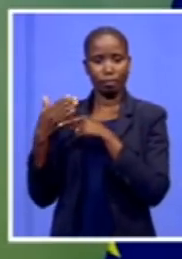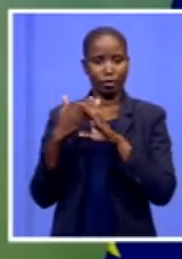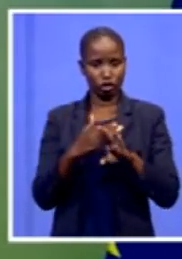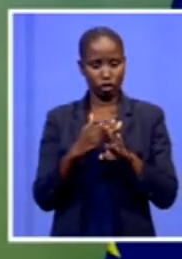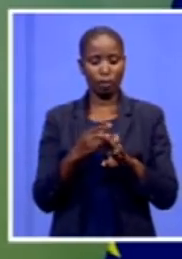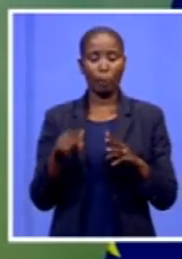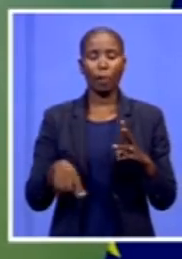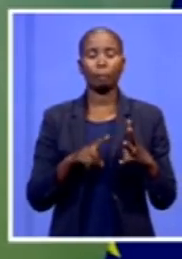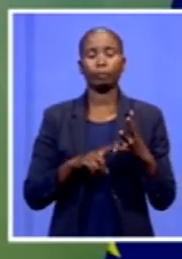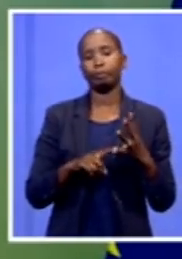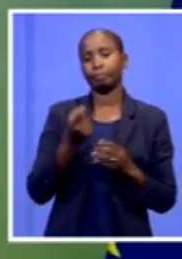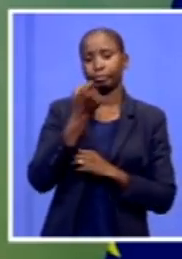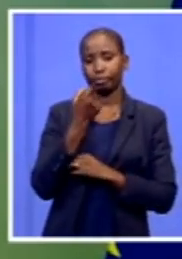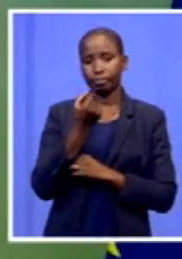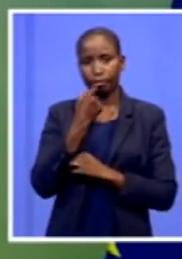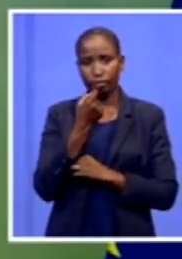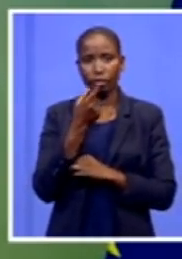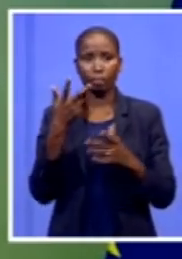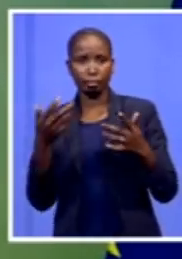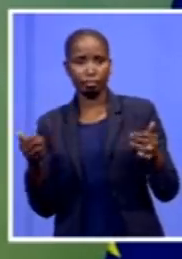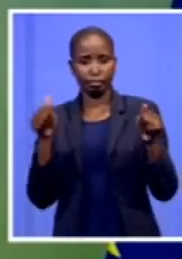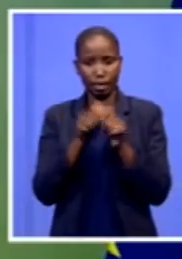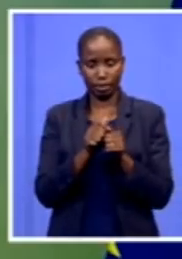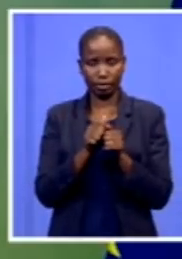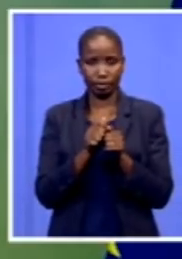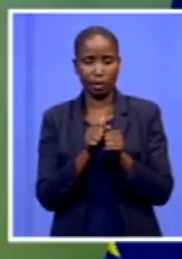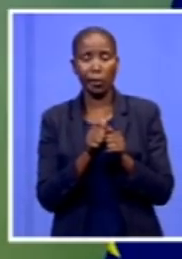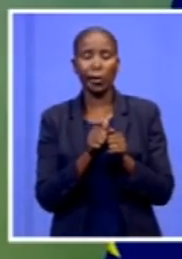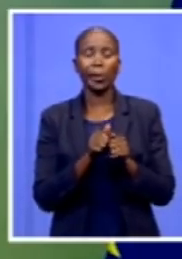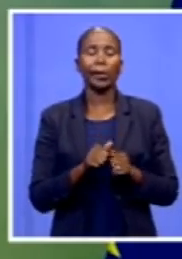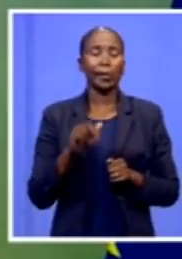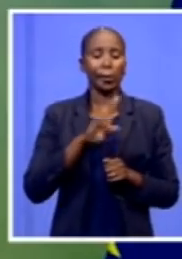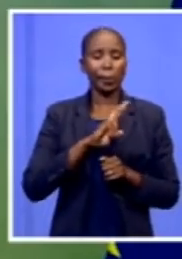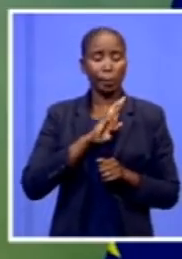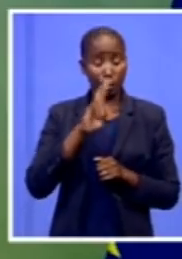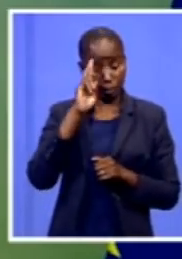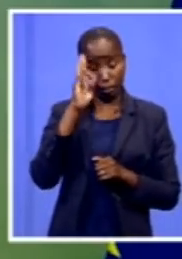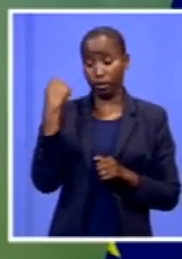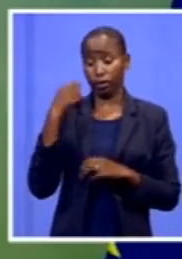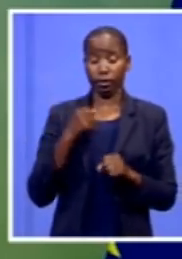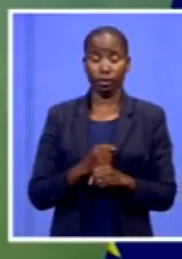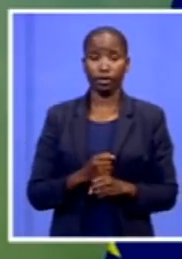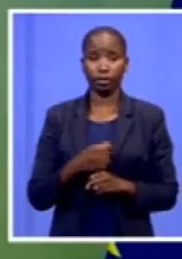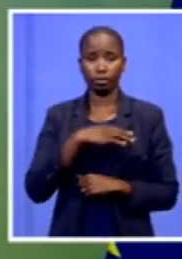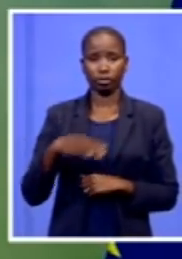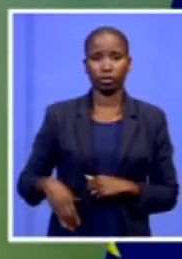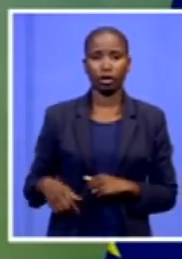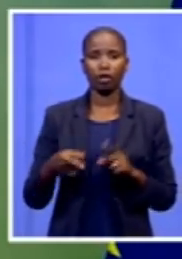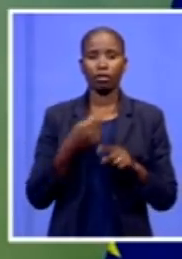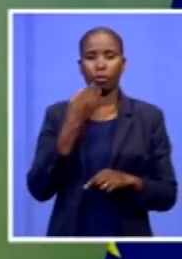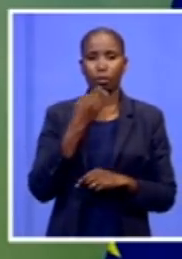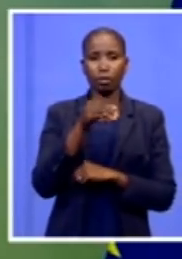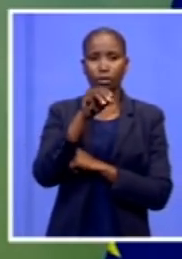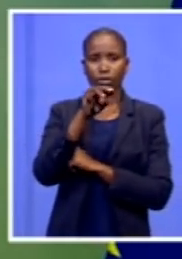Patent Pool. As you remember, last year's visit by President Macron was a milestone in that